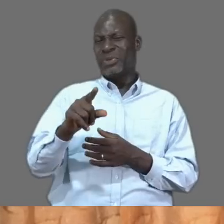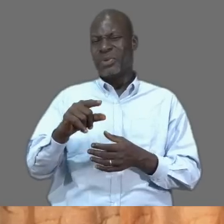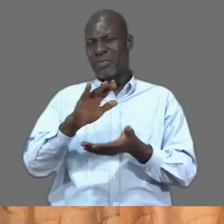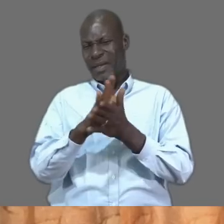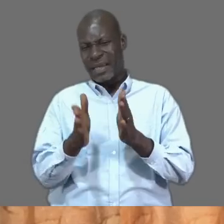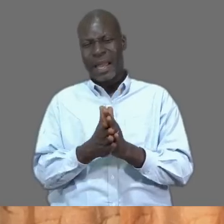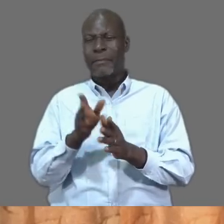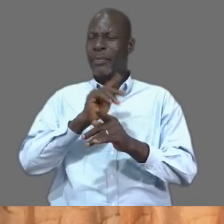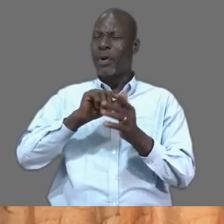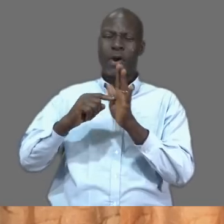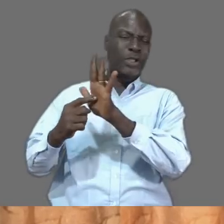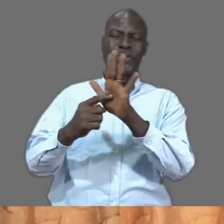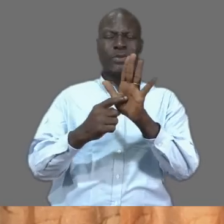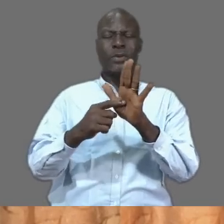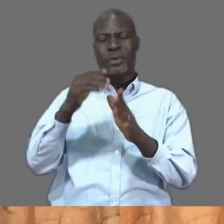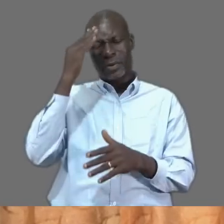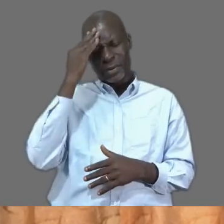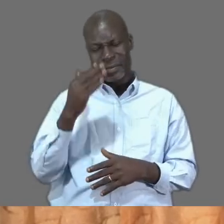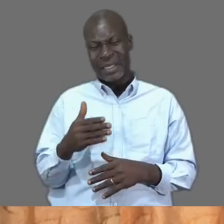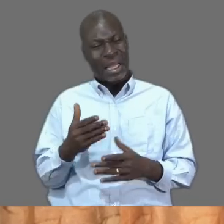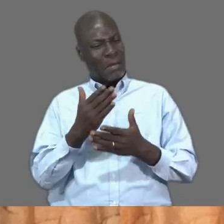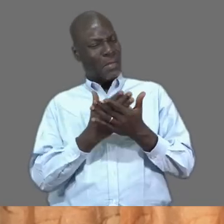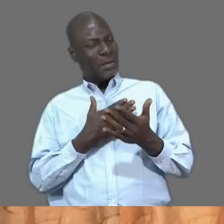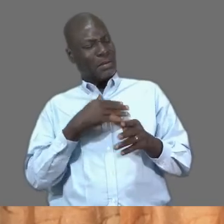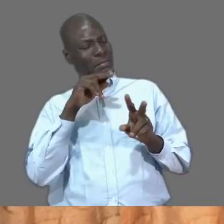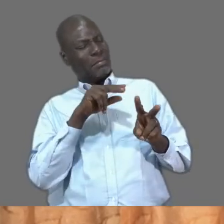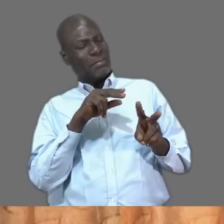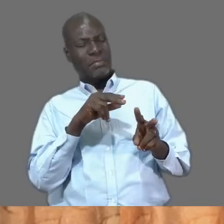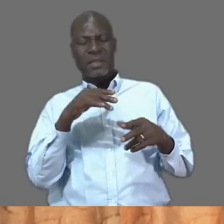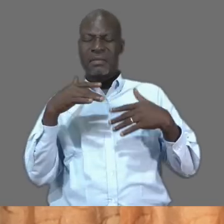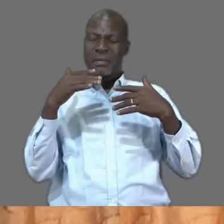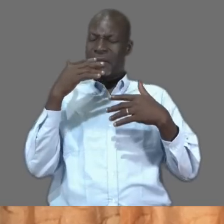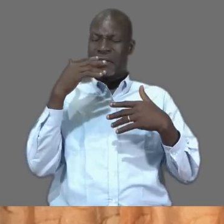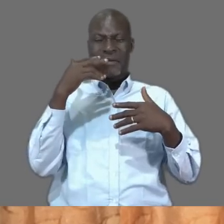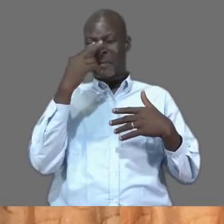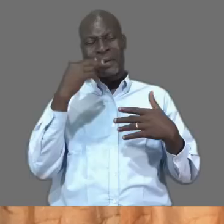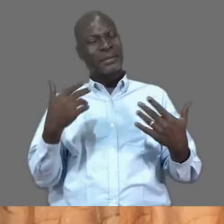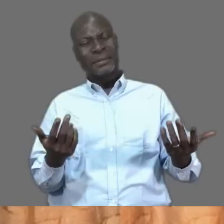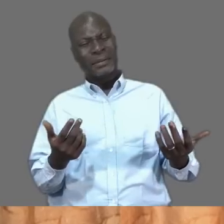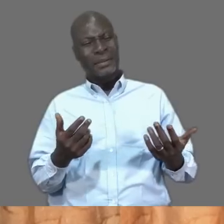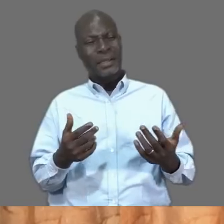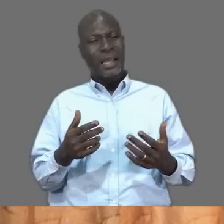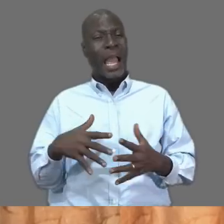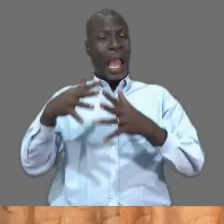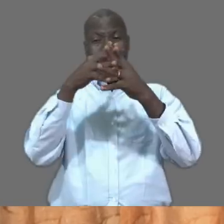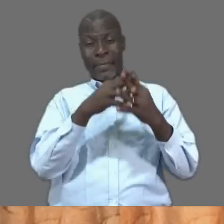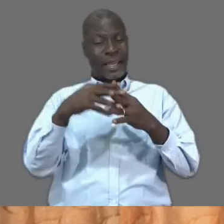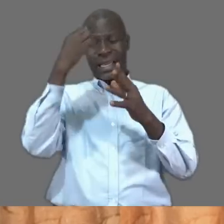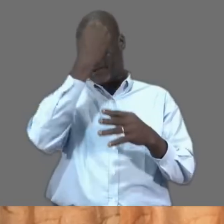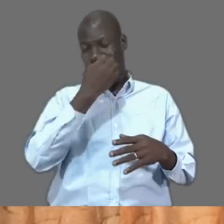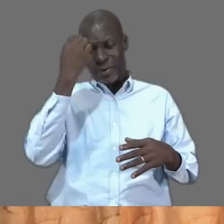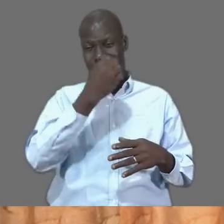celebrities ya me shamu a na me gina kira na asem kwa ya mesre Monko America and Europe and